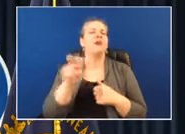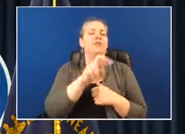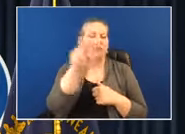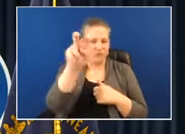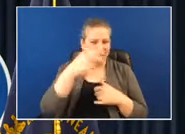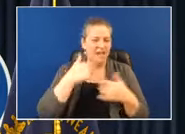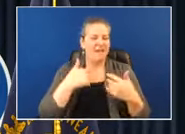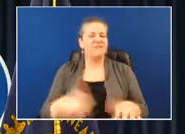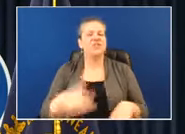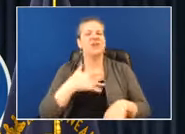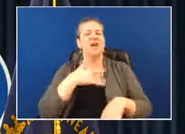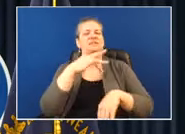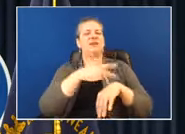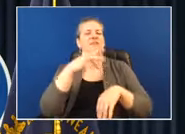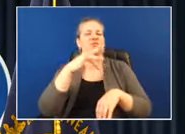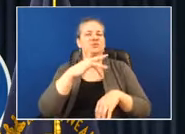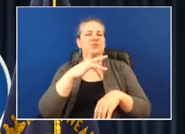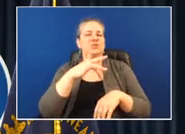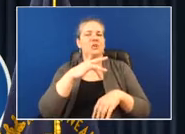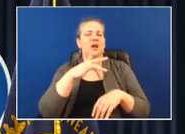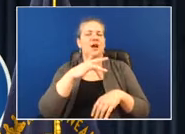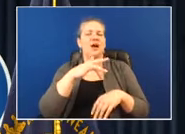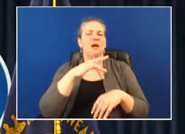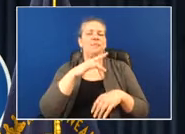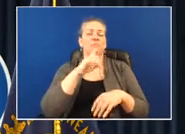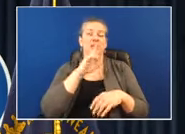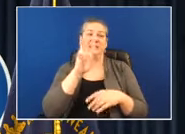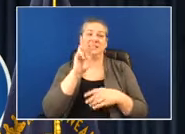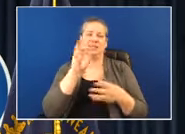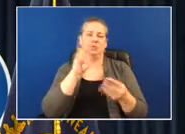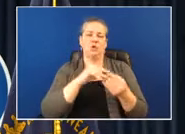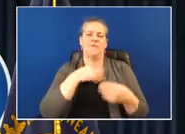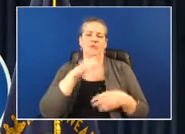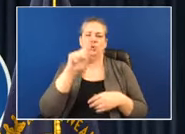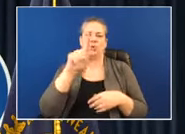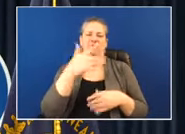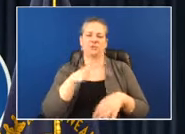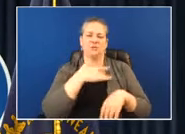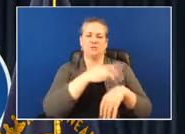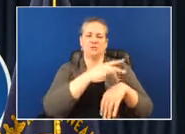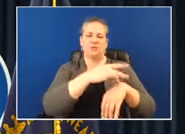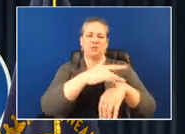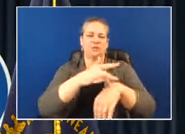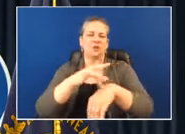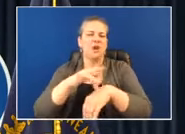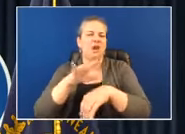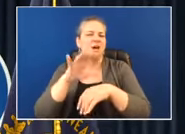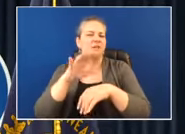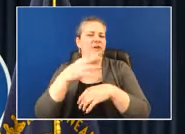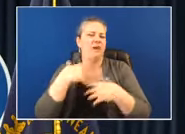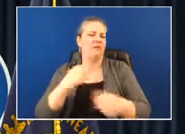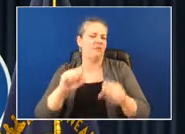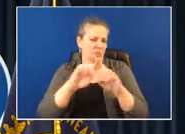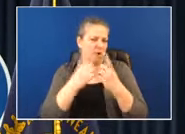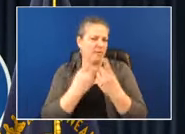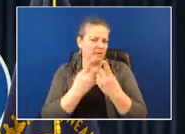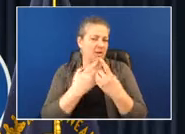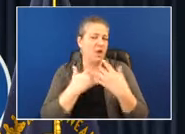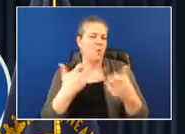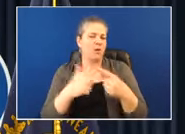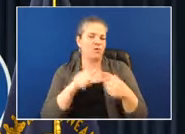health departments across the Commonwealth. And I have a goal to make sure by the end of the year, I've reached all 61 health departments in 120